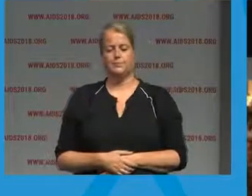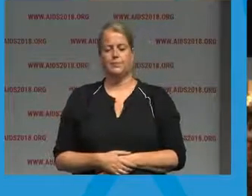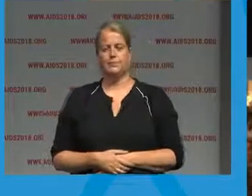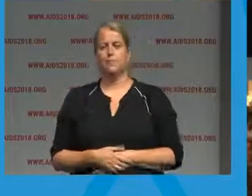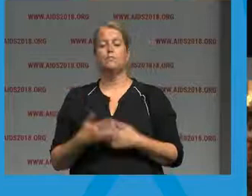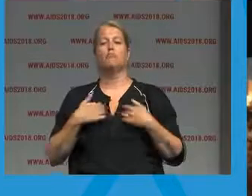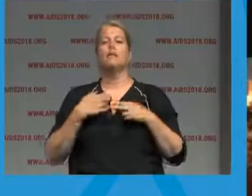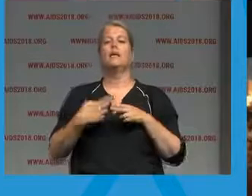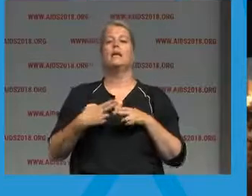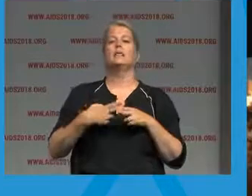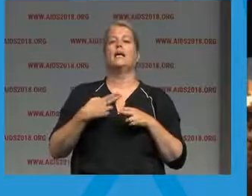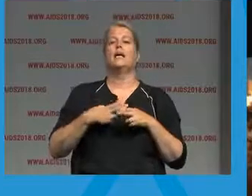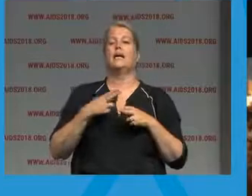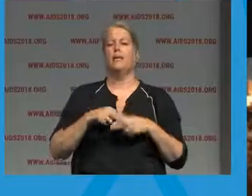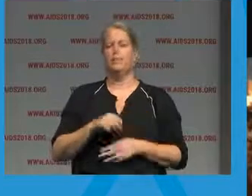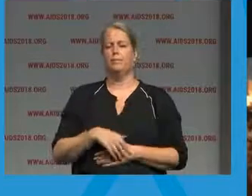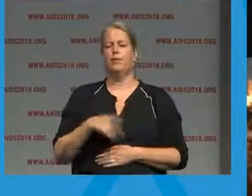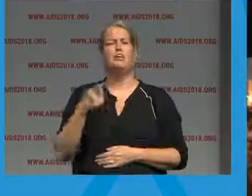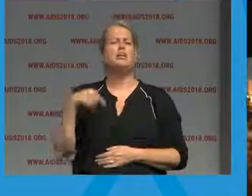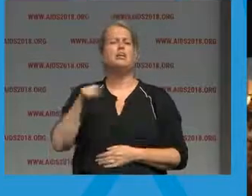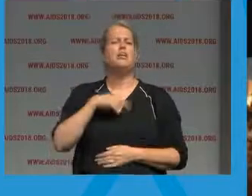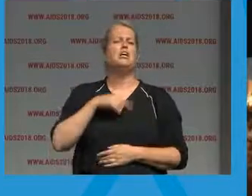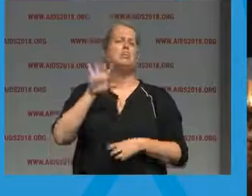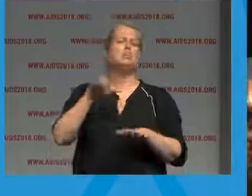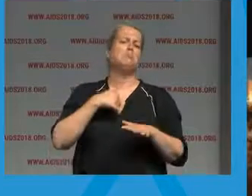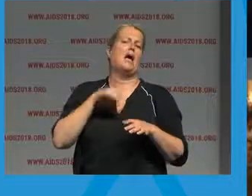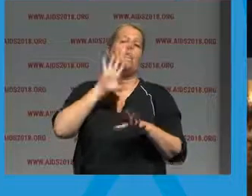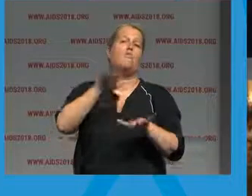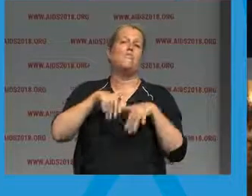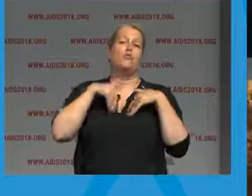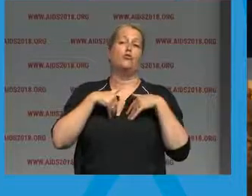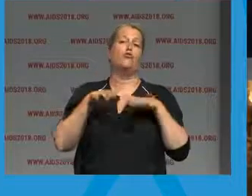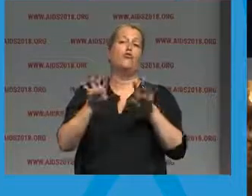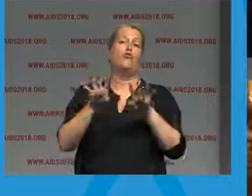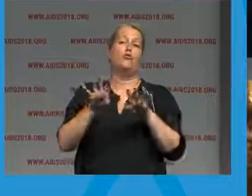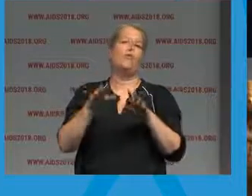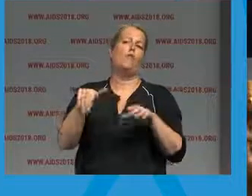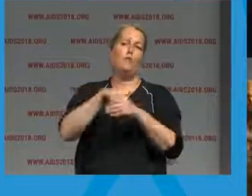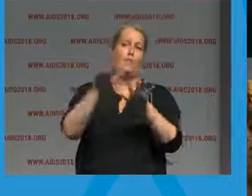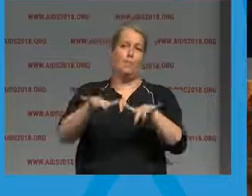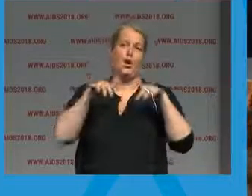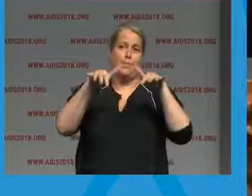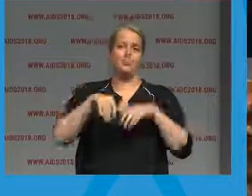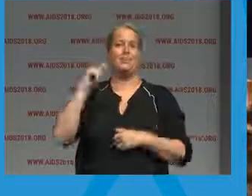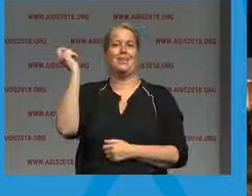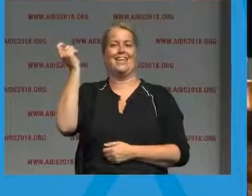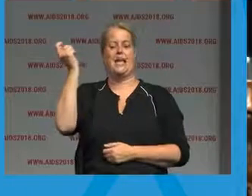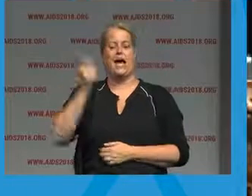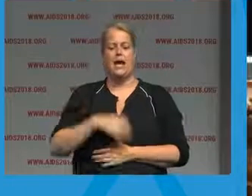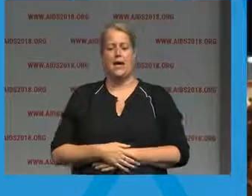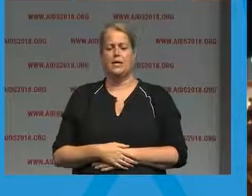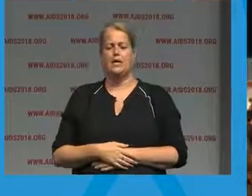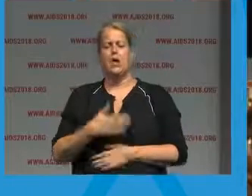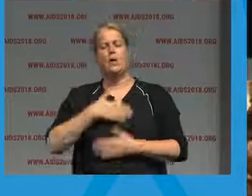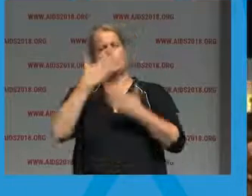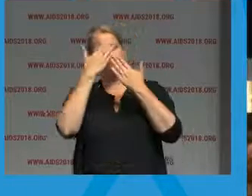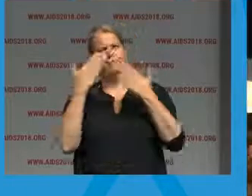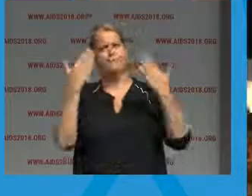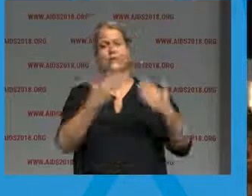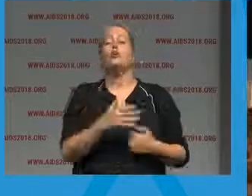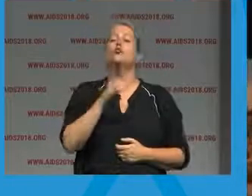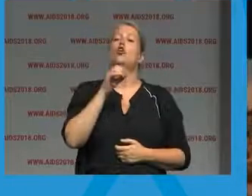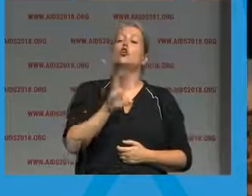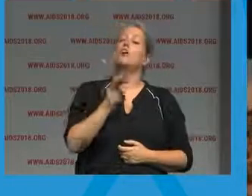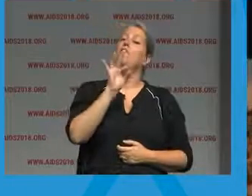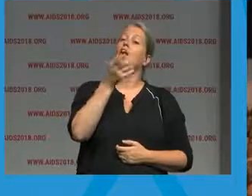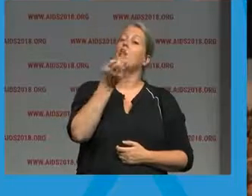my name is Martin Owino, a member of parliament from Kenya. And I want to appreciate what Dr. Farmer is doing